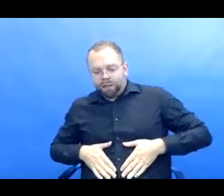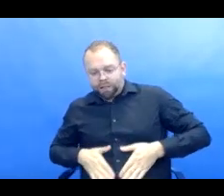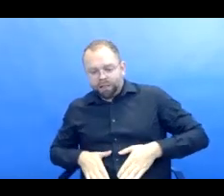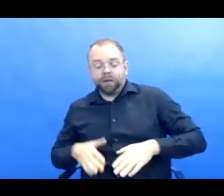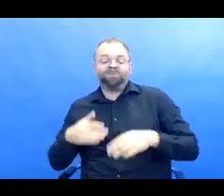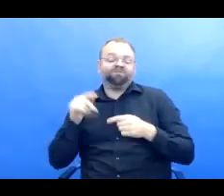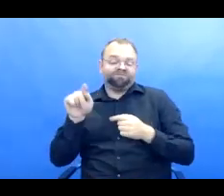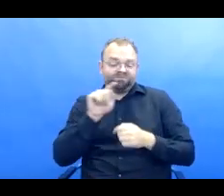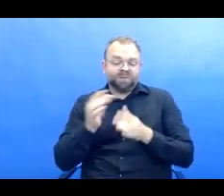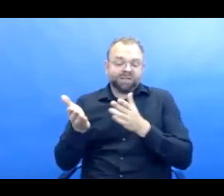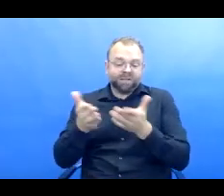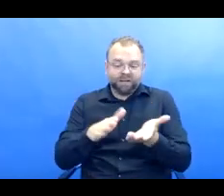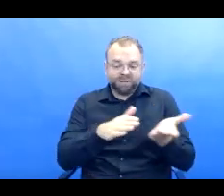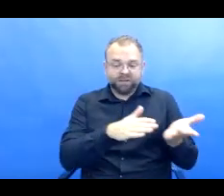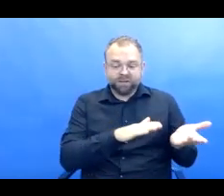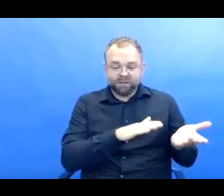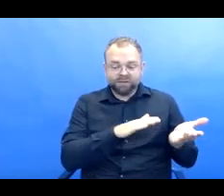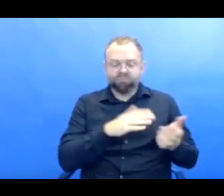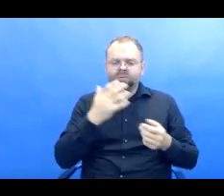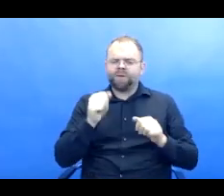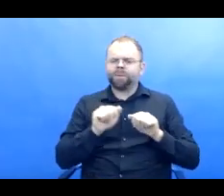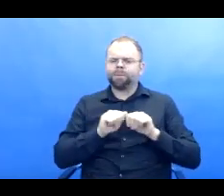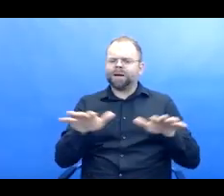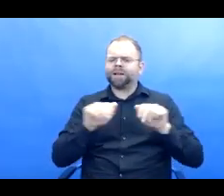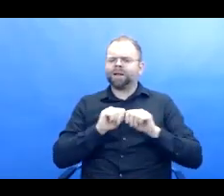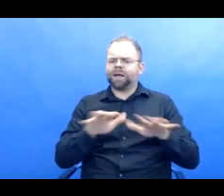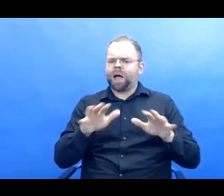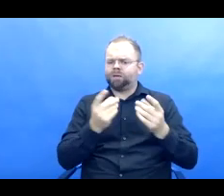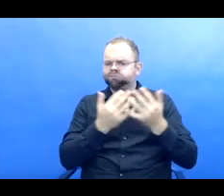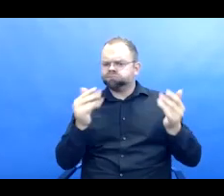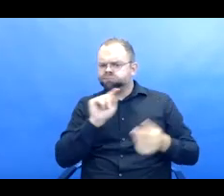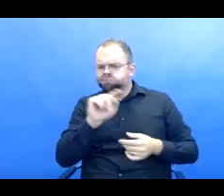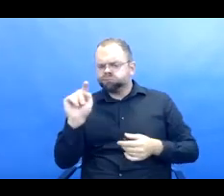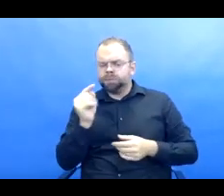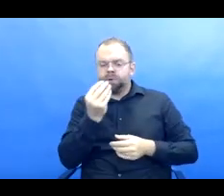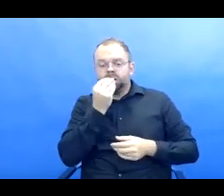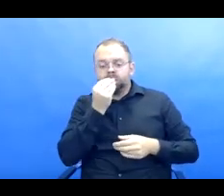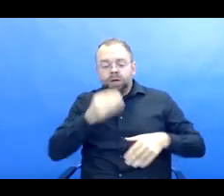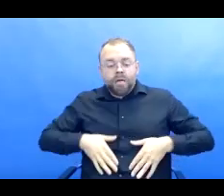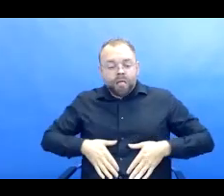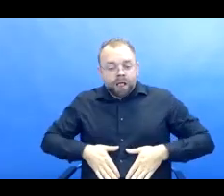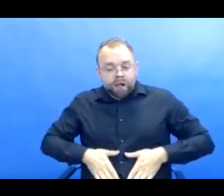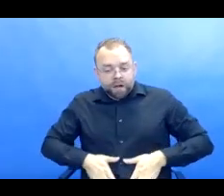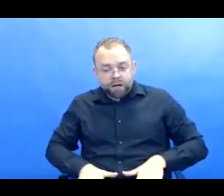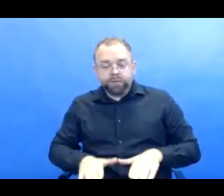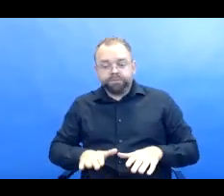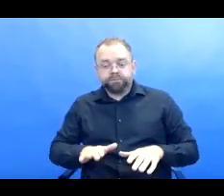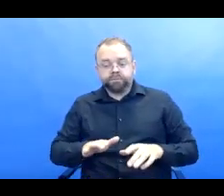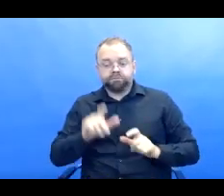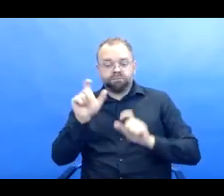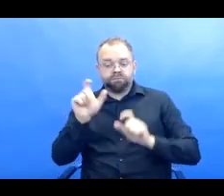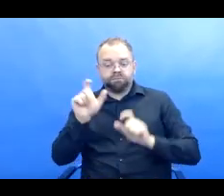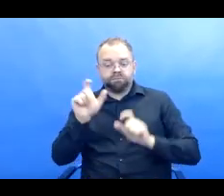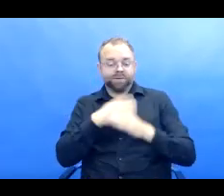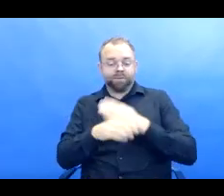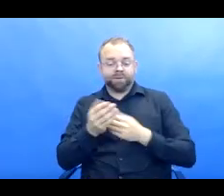So what is the government's response to this? So the government has, in general, at the union and at the state levels,